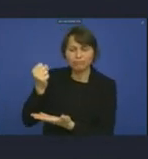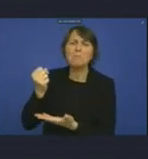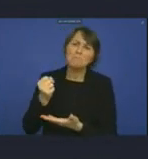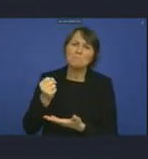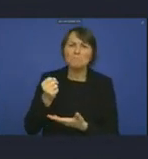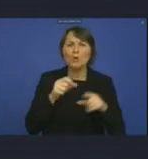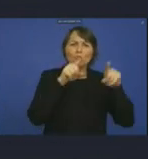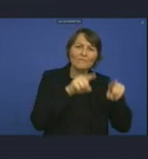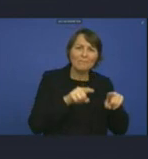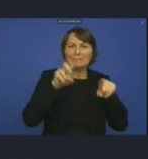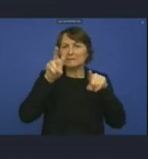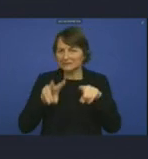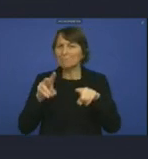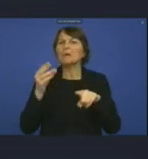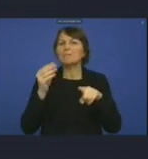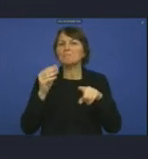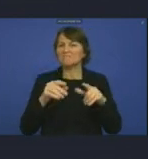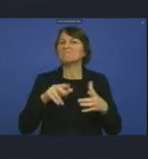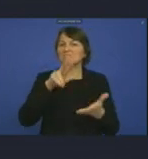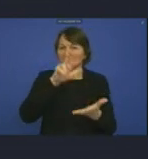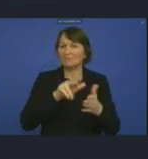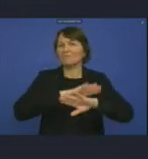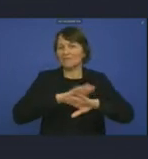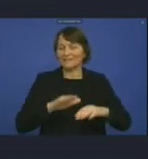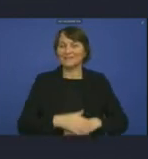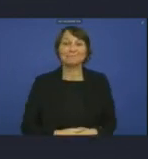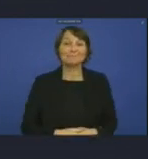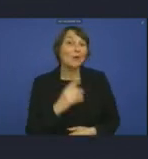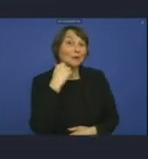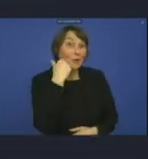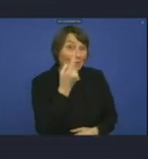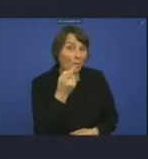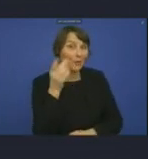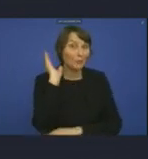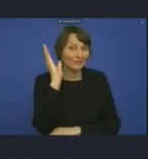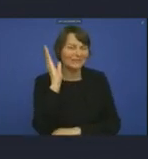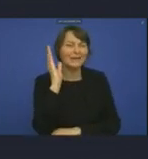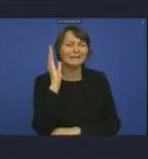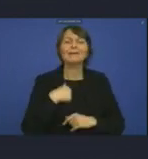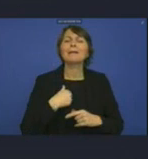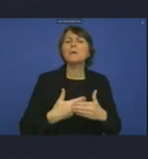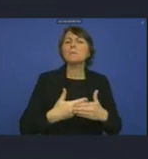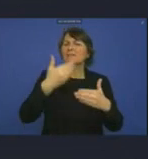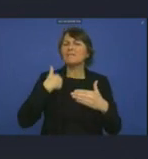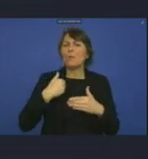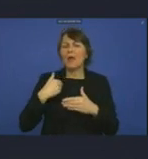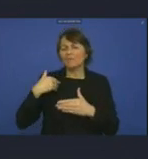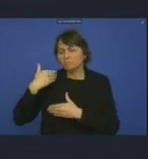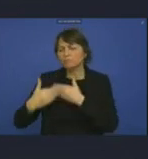As you will also see tomorrow, the grant preparation is a different step than in the past. So we will